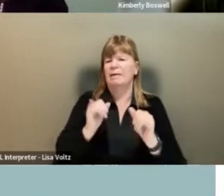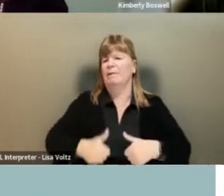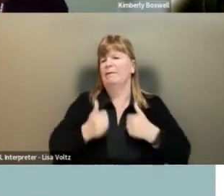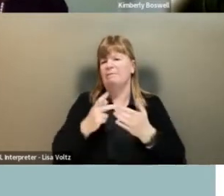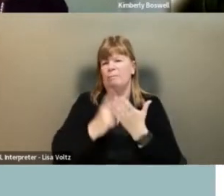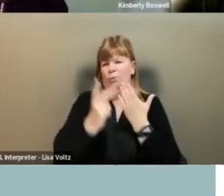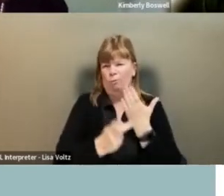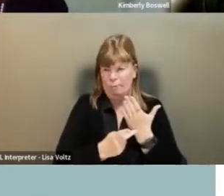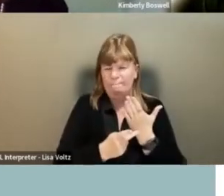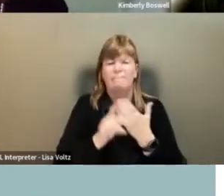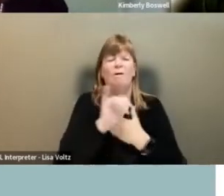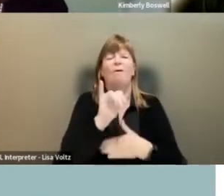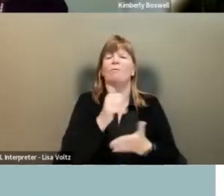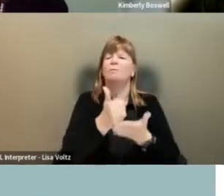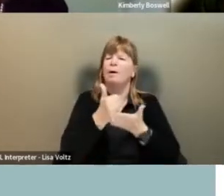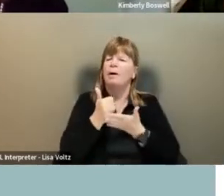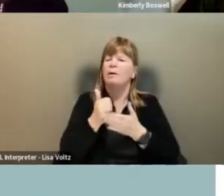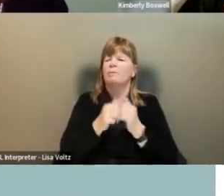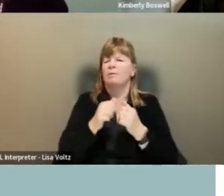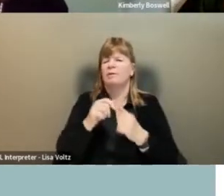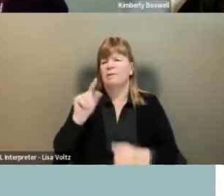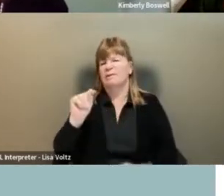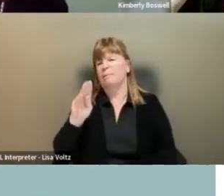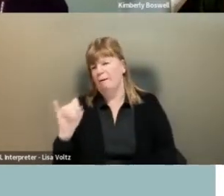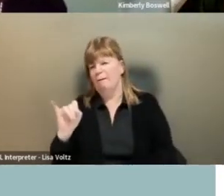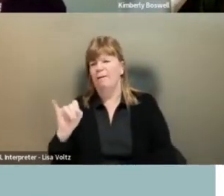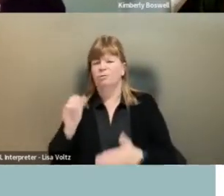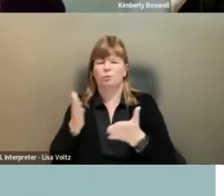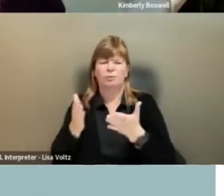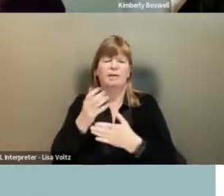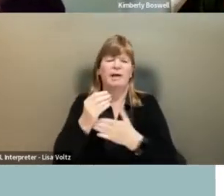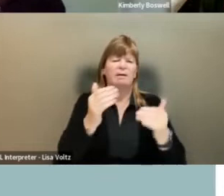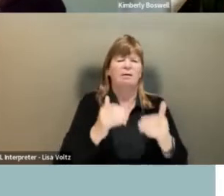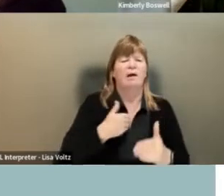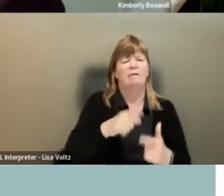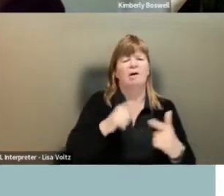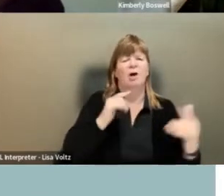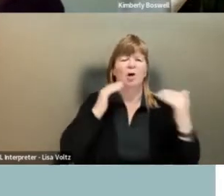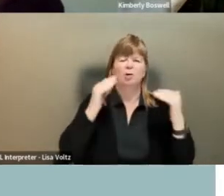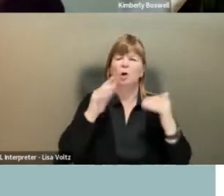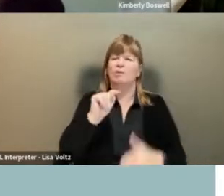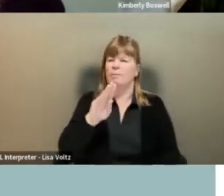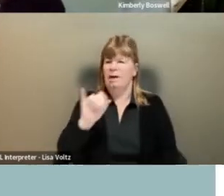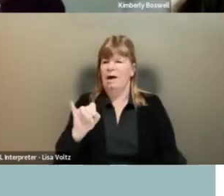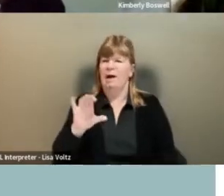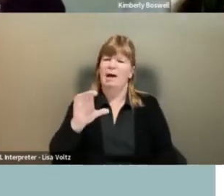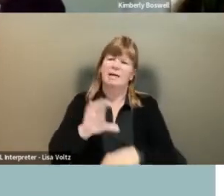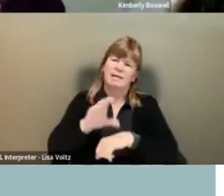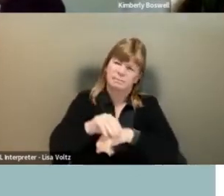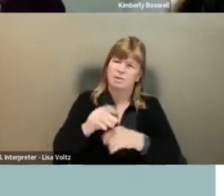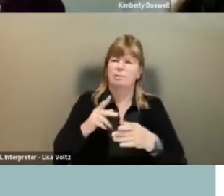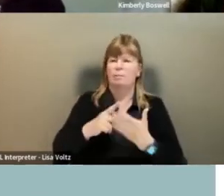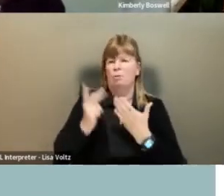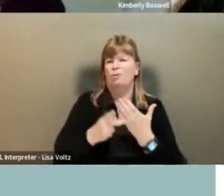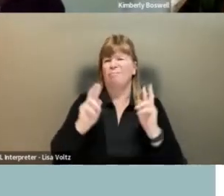who also helps with our traumatic brain injury services. And we have the Adult TBI Case Management Program, otherwise